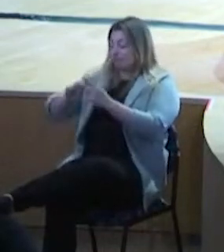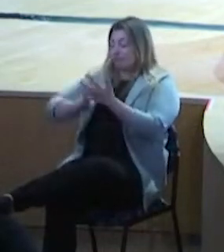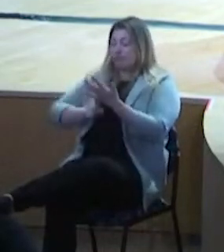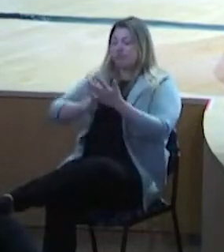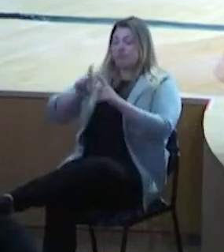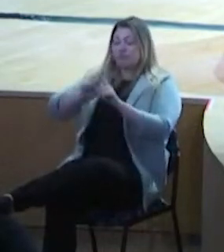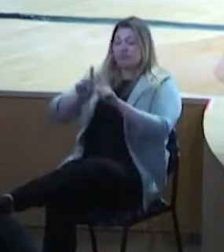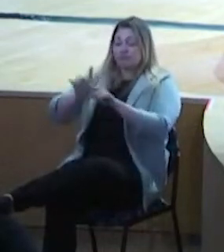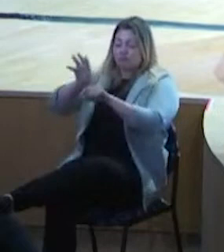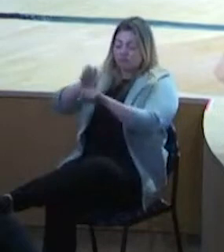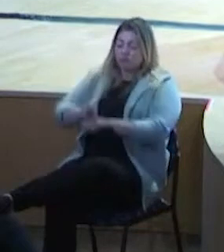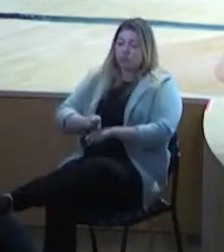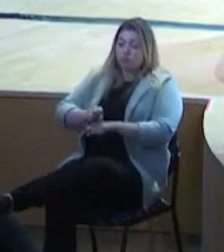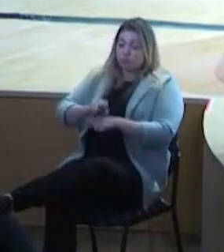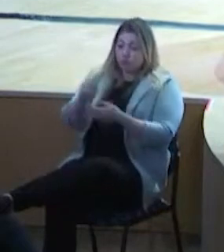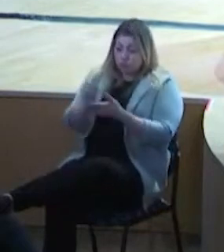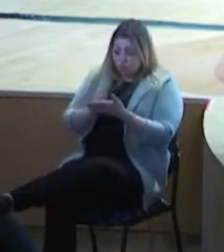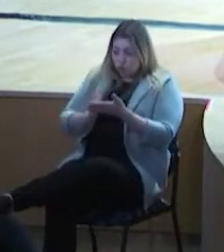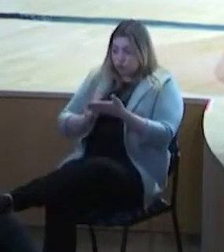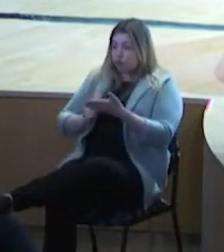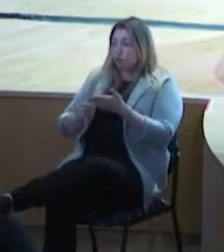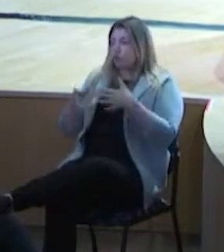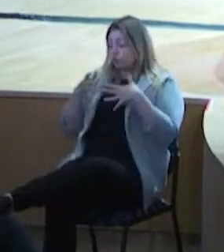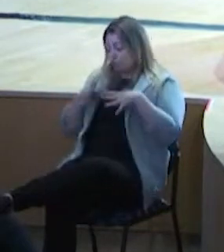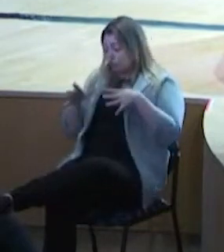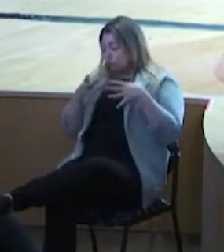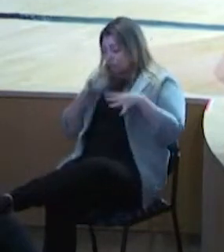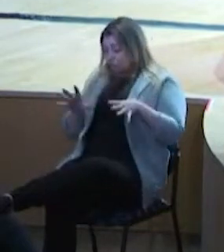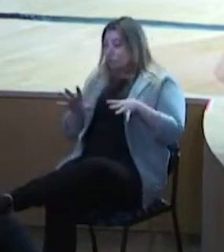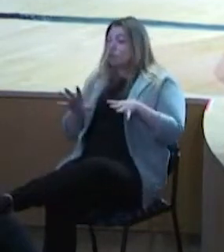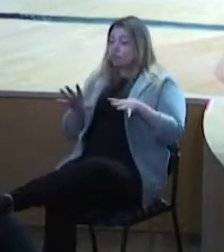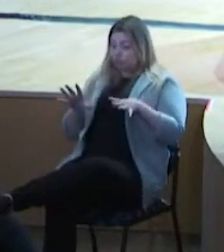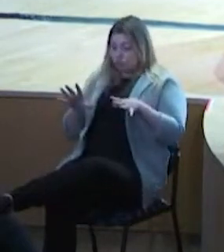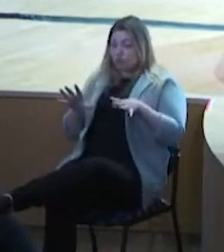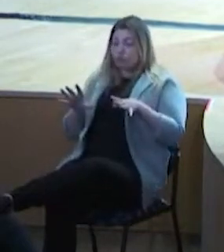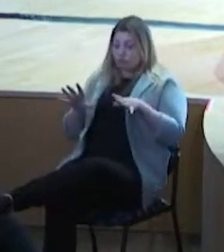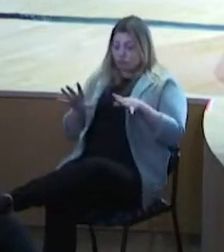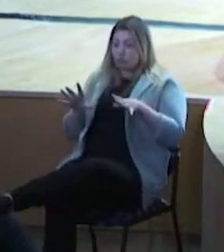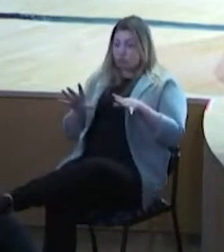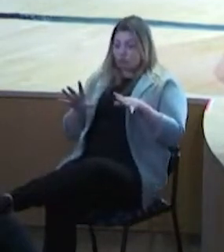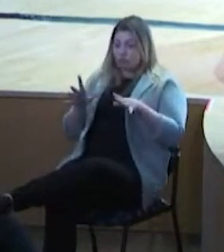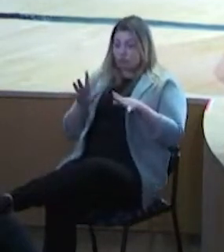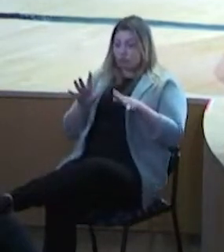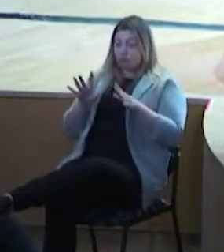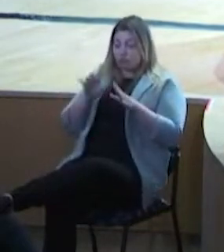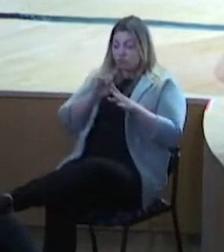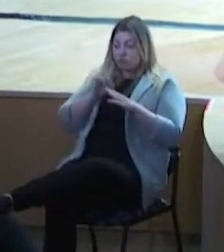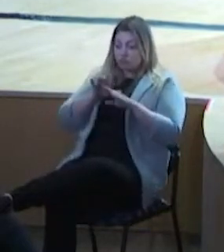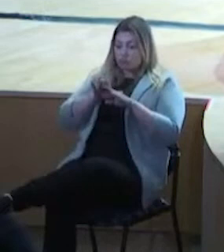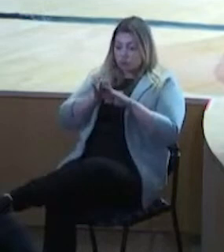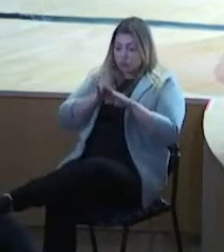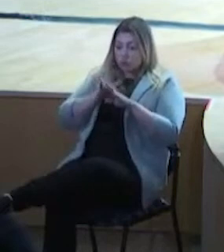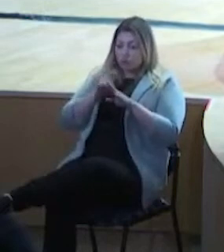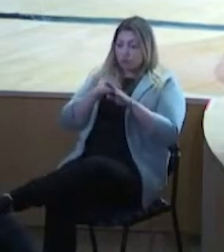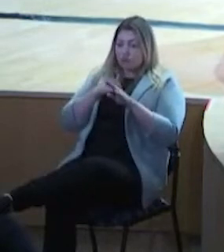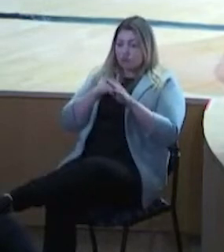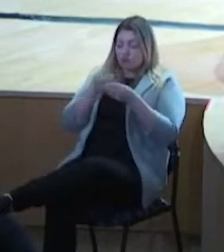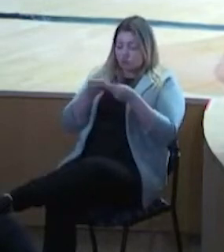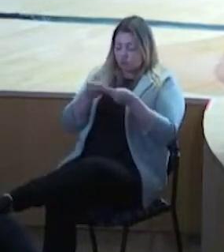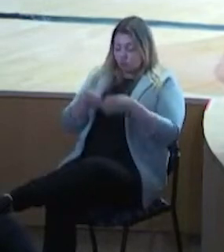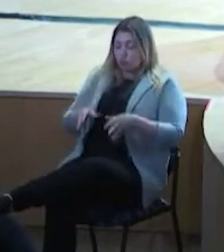artwork and clothing and stuff that we are slowly losing. We're trying to get the youth